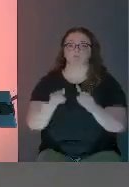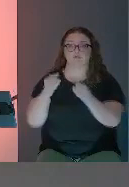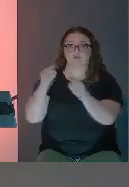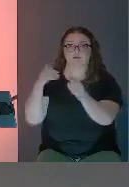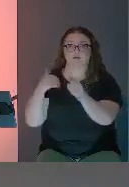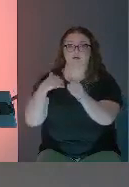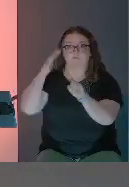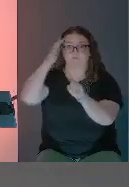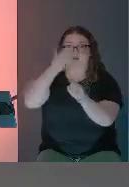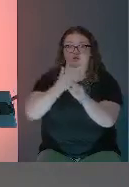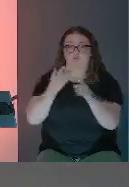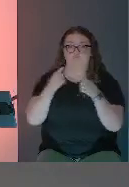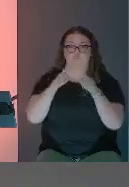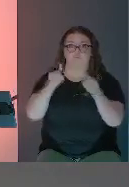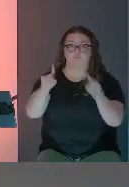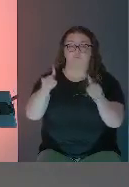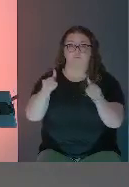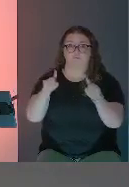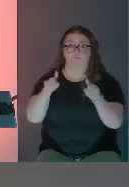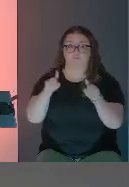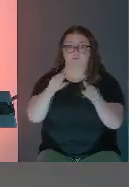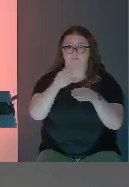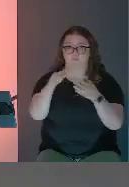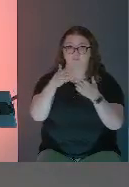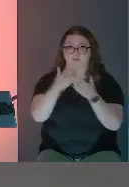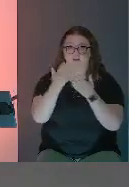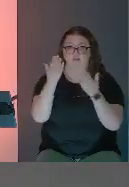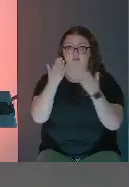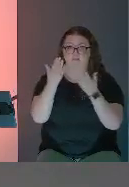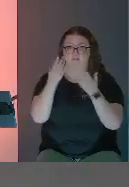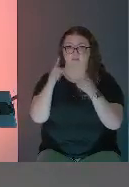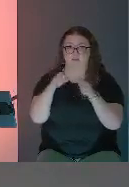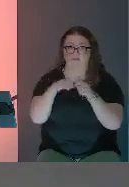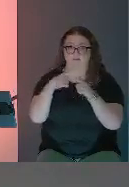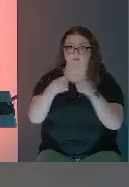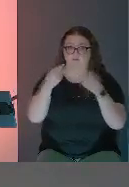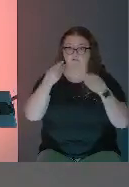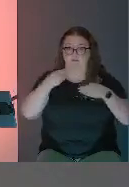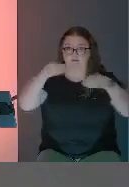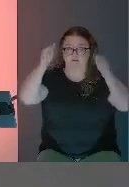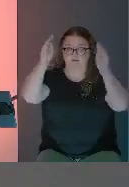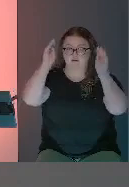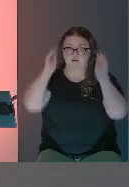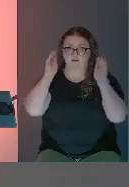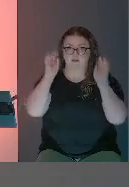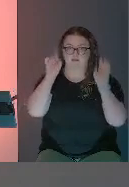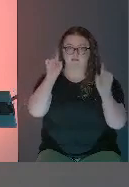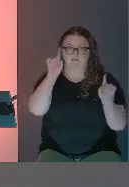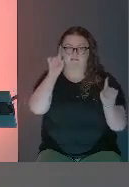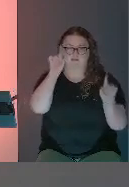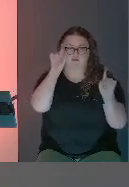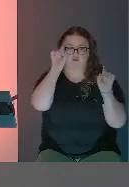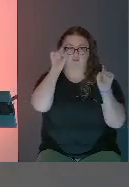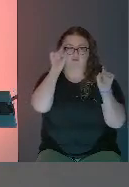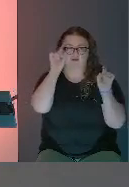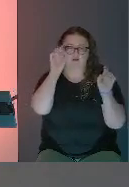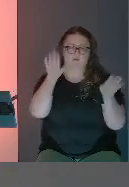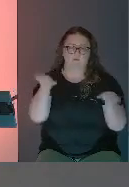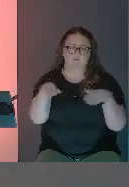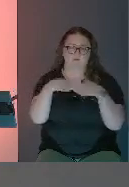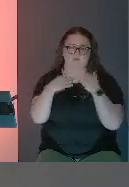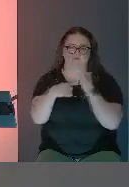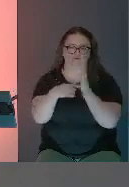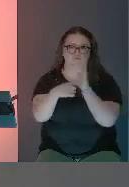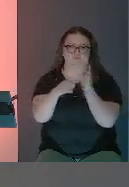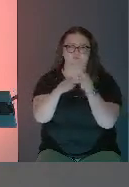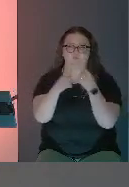entire service until ultimately that veil was lifted and the mystery bride was revealed to